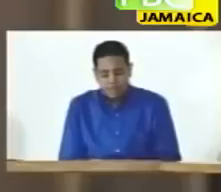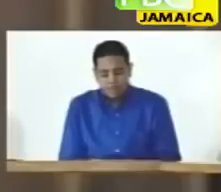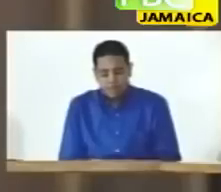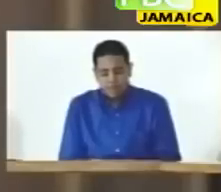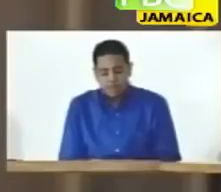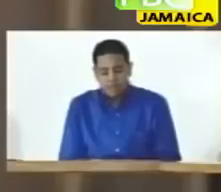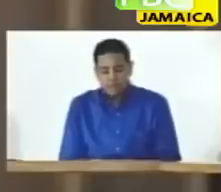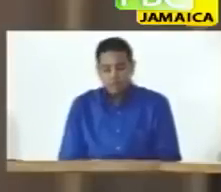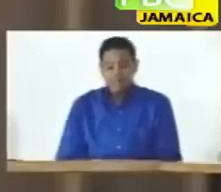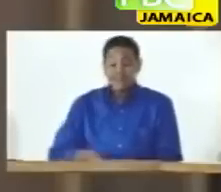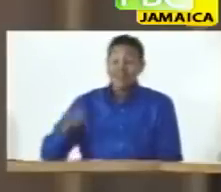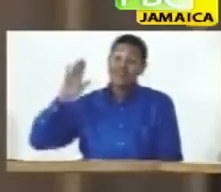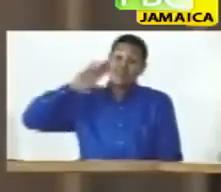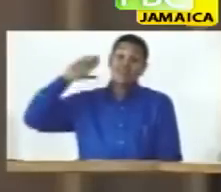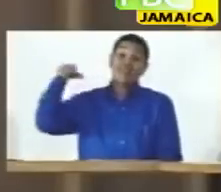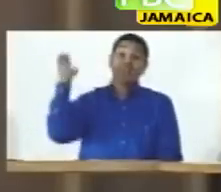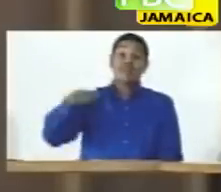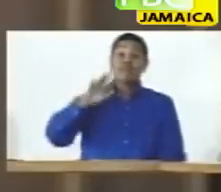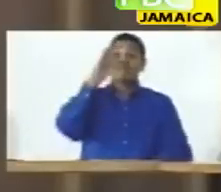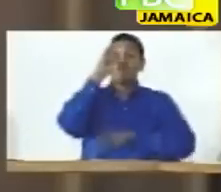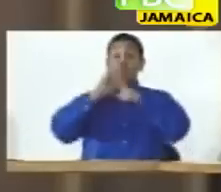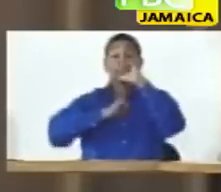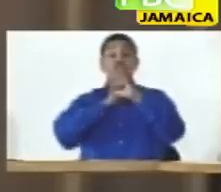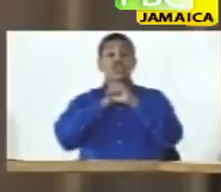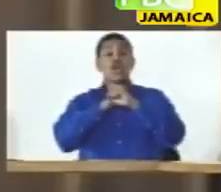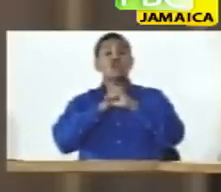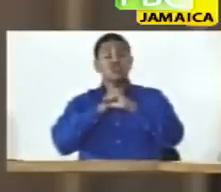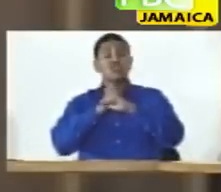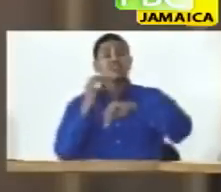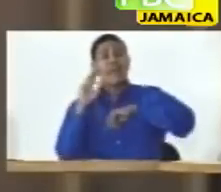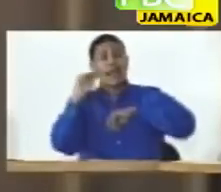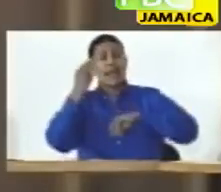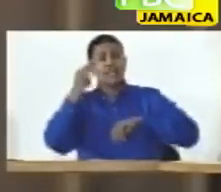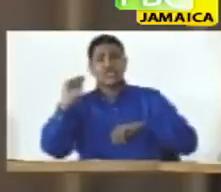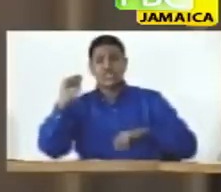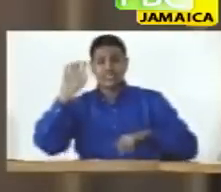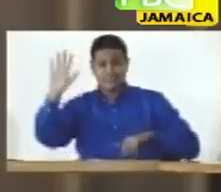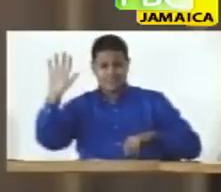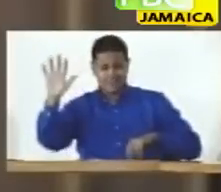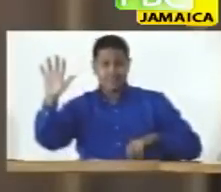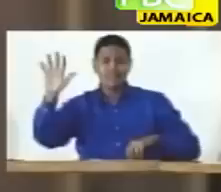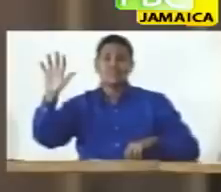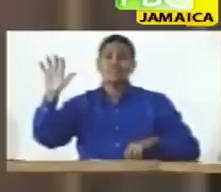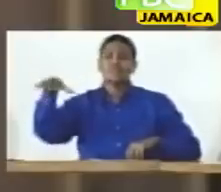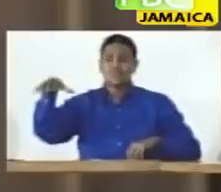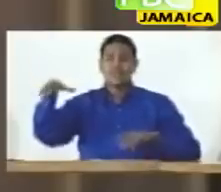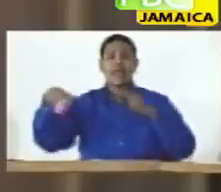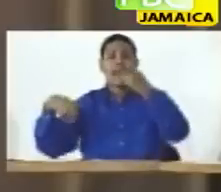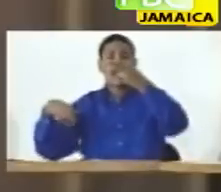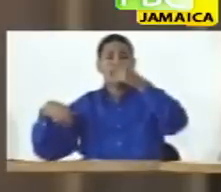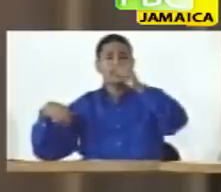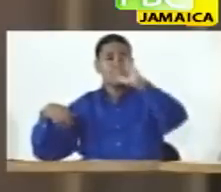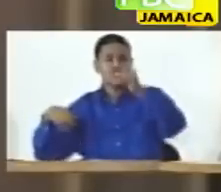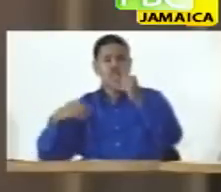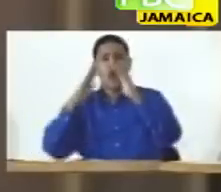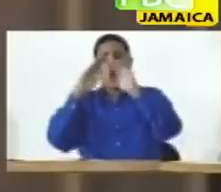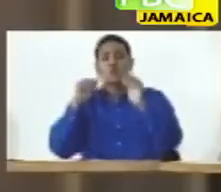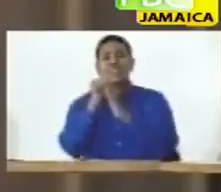Over the last 4 years, the National Housing Trust, NHT, the Housing Agency of